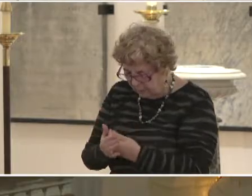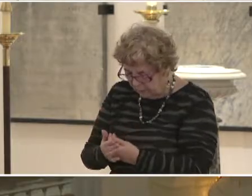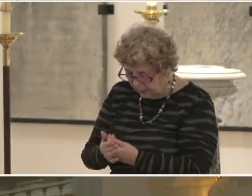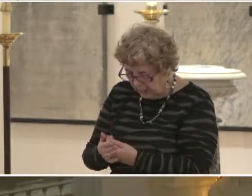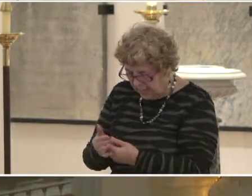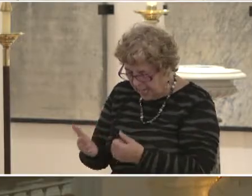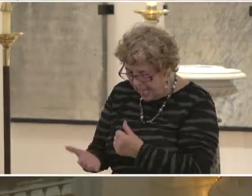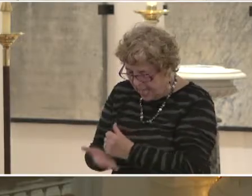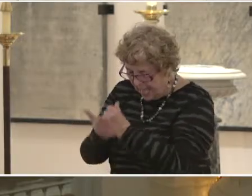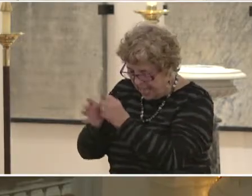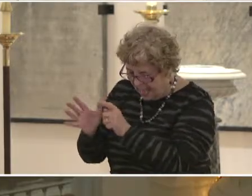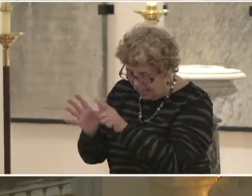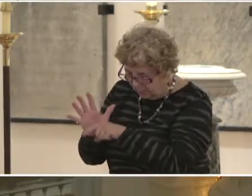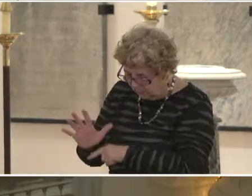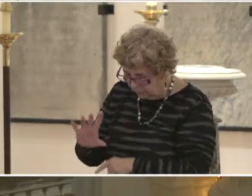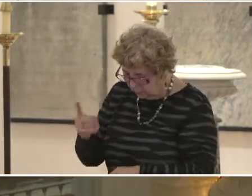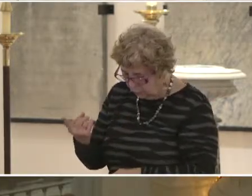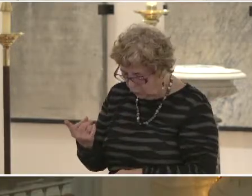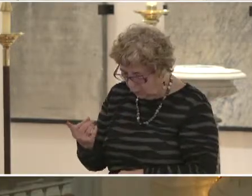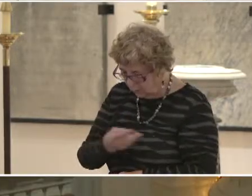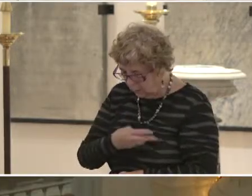Sometimes it's smaller than a mustard seed.